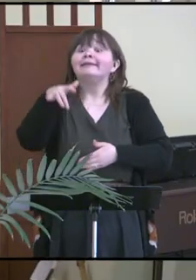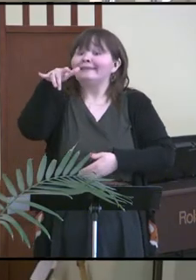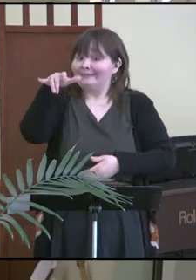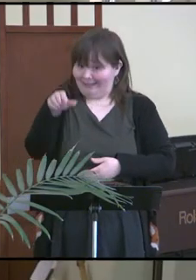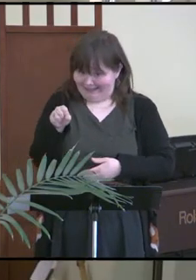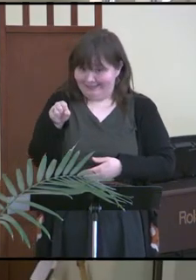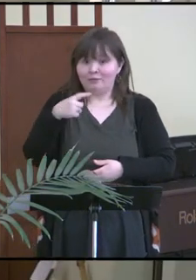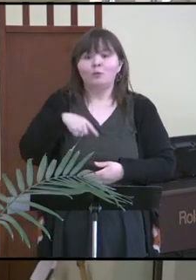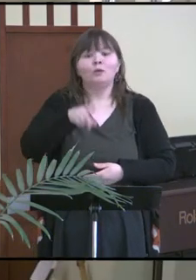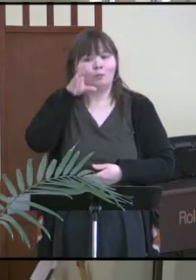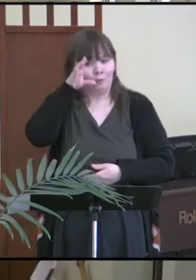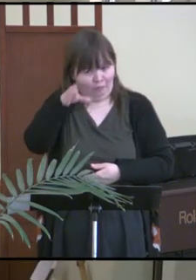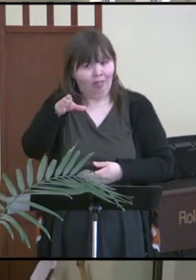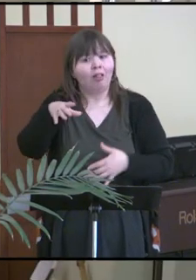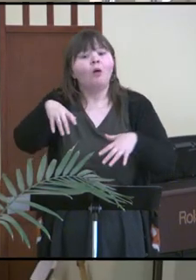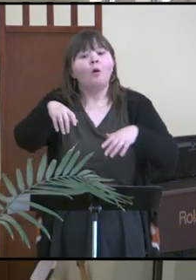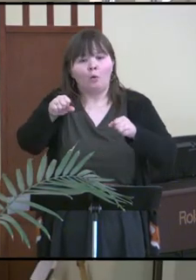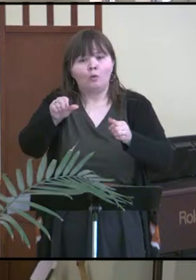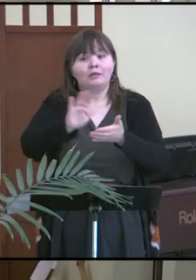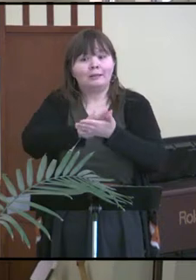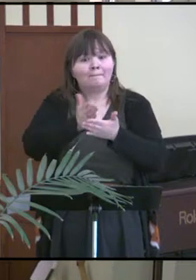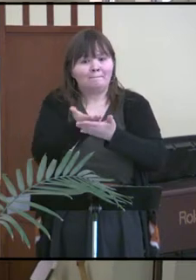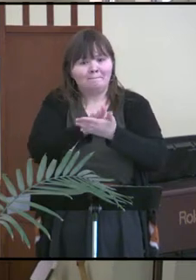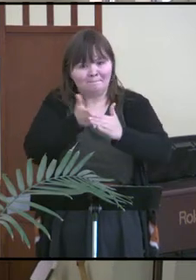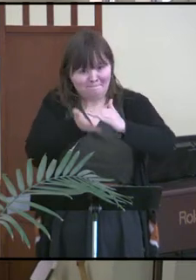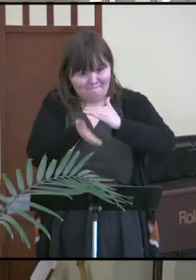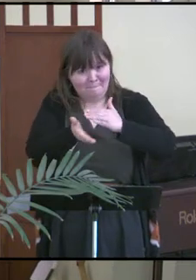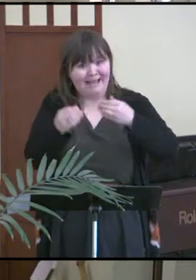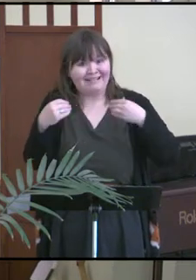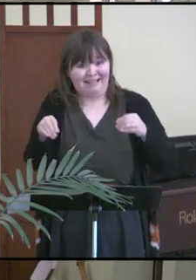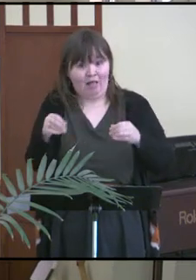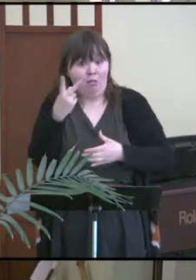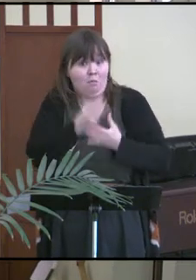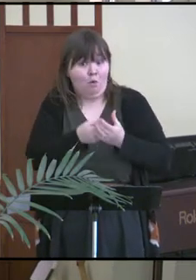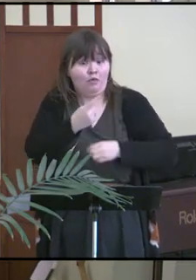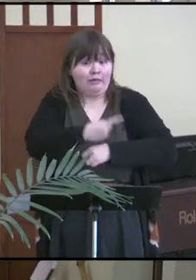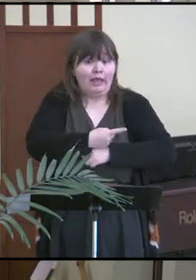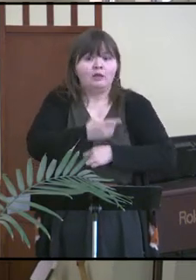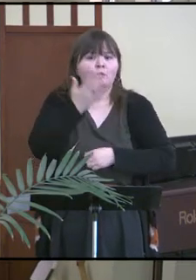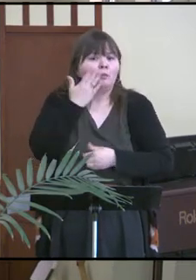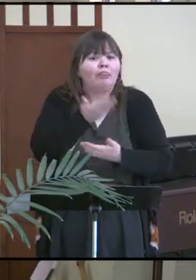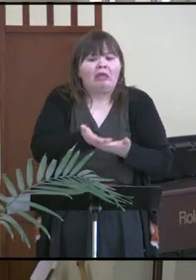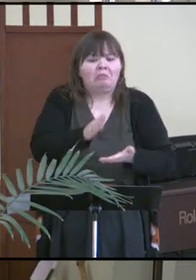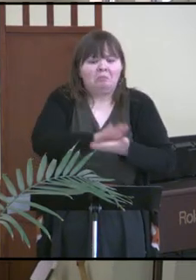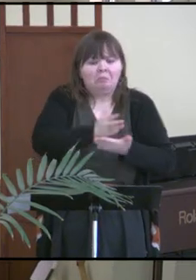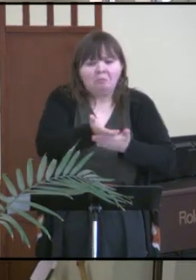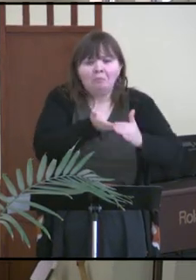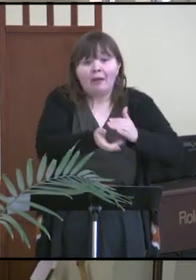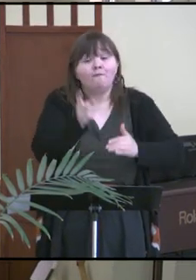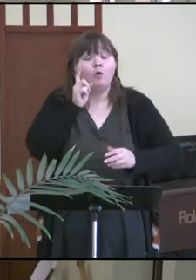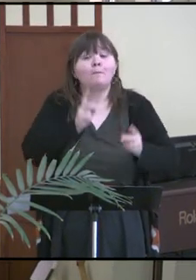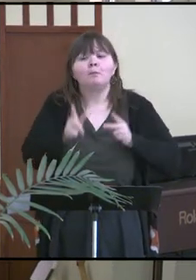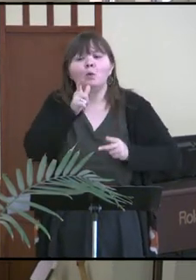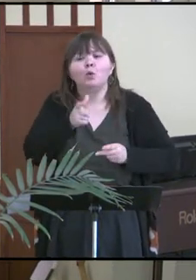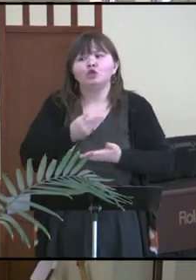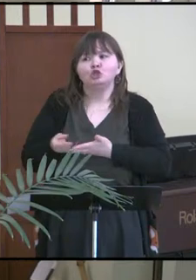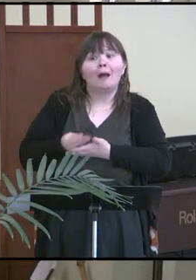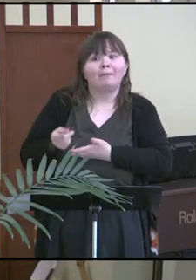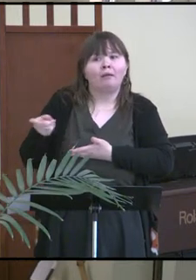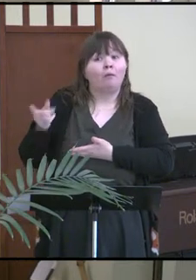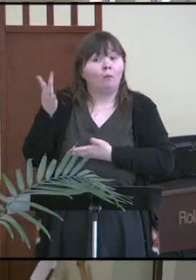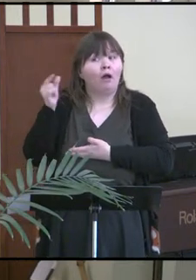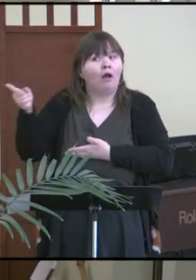Yes, we are going to have a bake sale both days, and this is baked goods for the people who are shopping to keep them